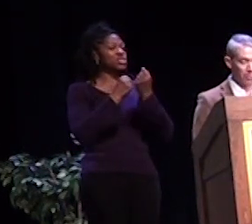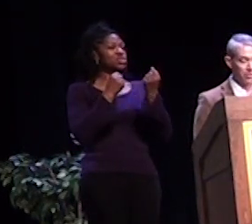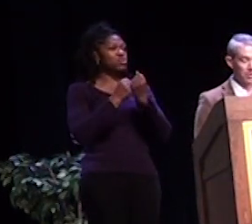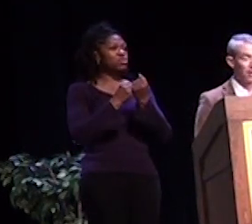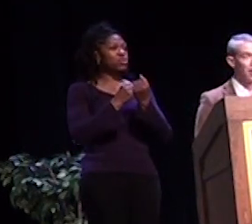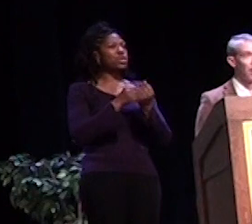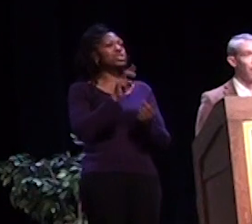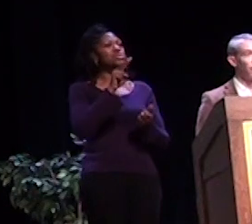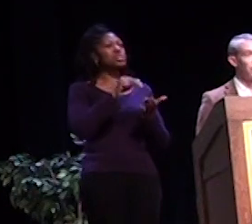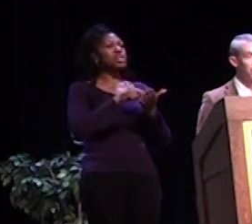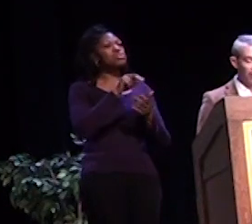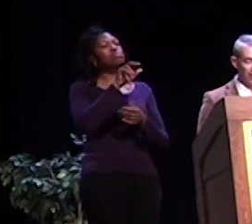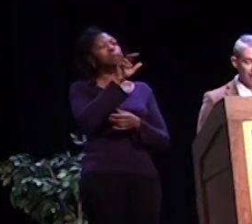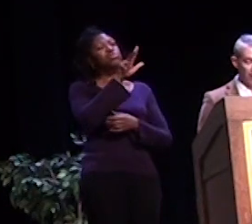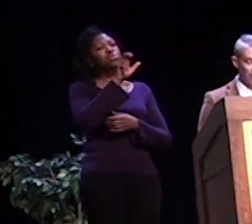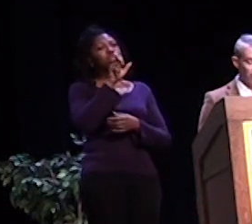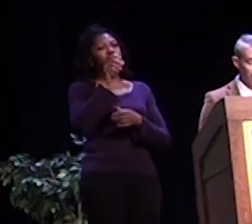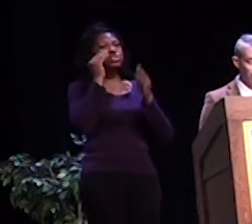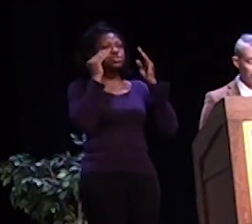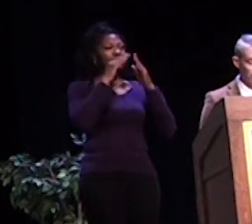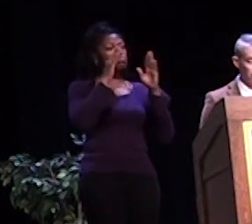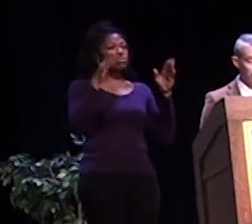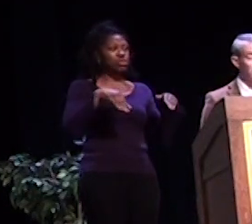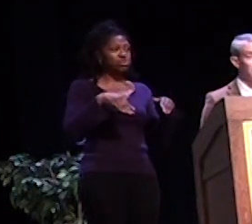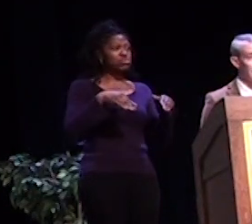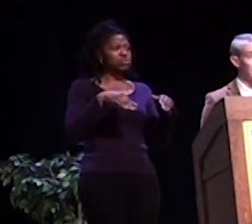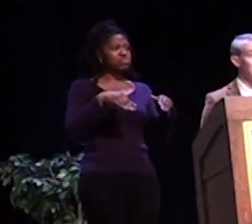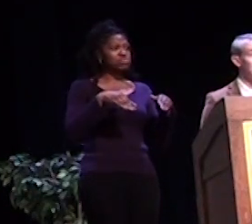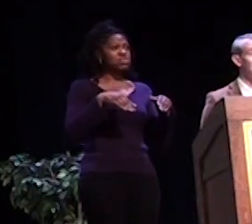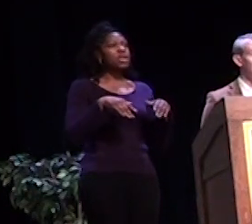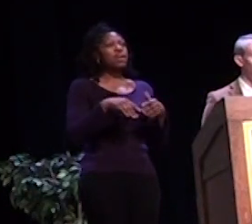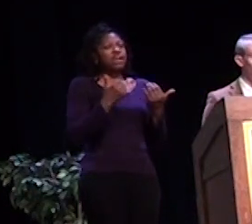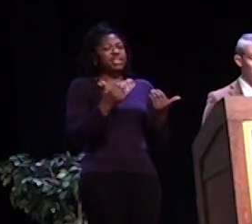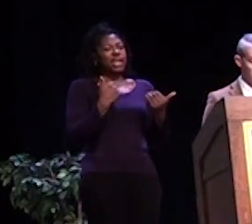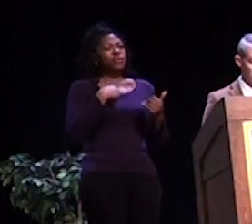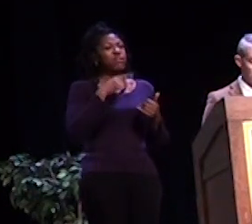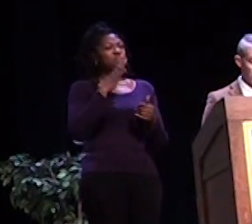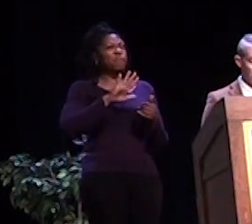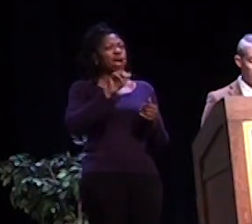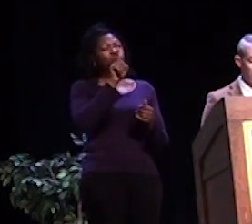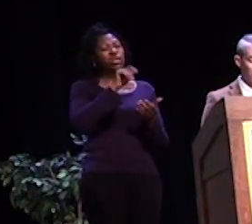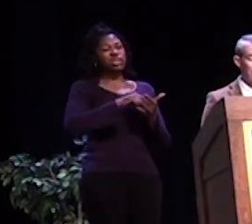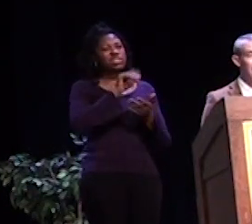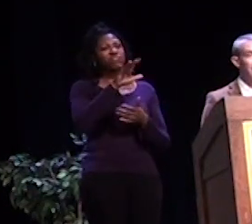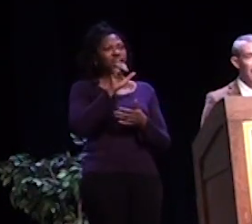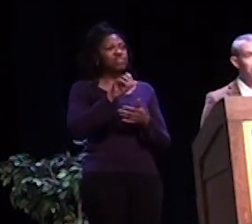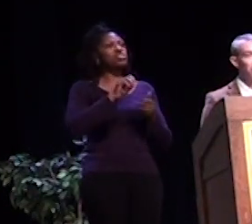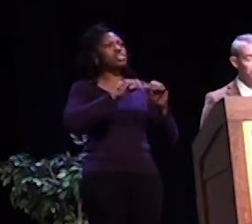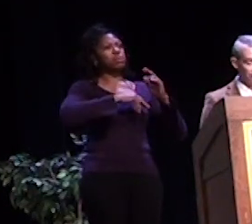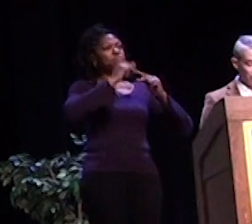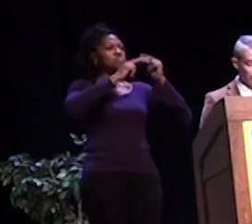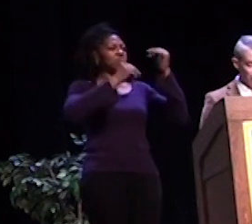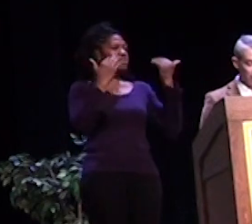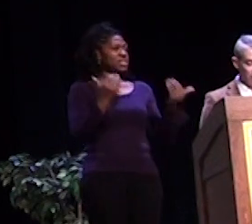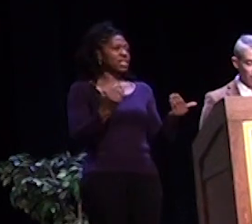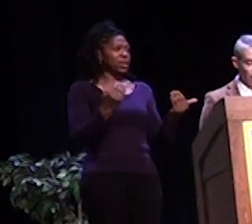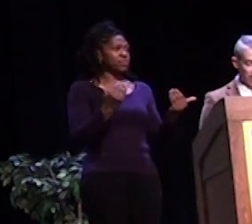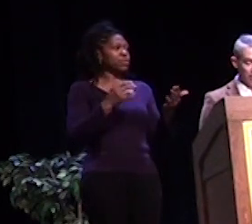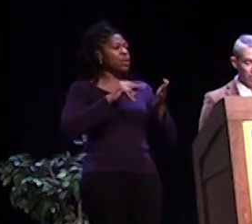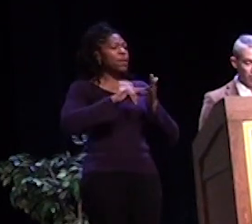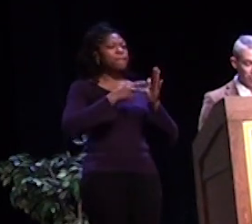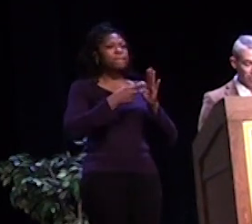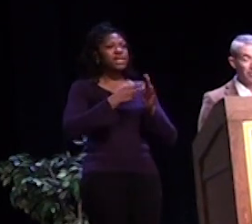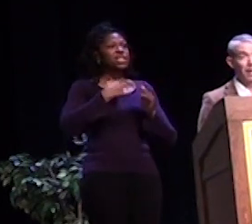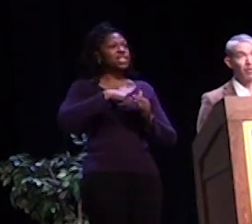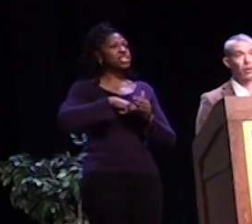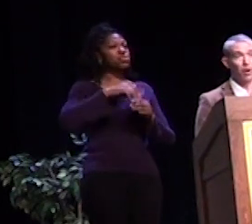4,300 homes, of which 1,500 are under construction today. In other words, we're creating thousands of new units